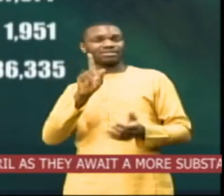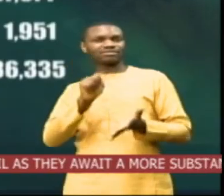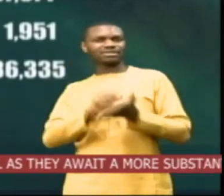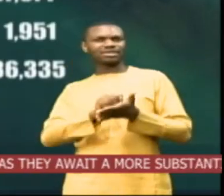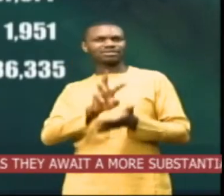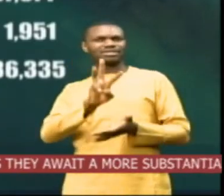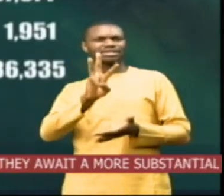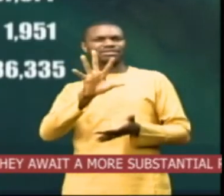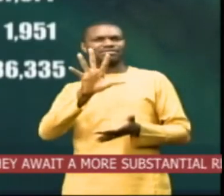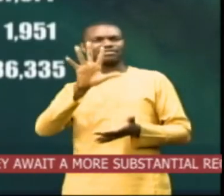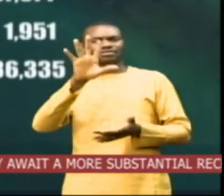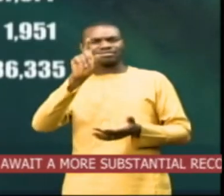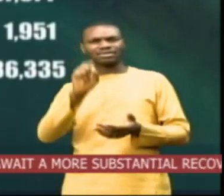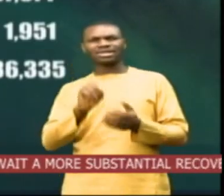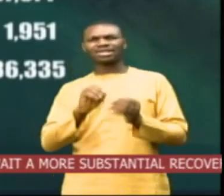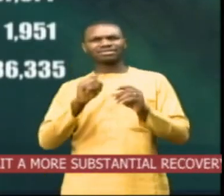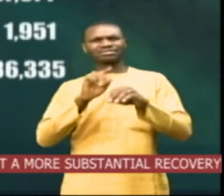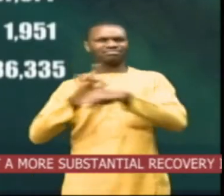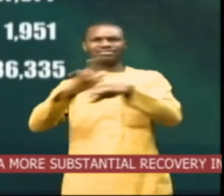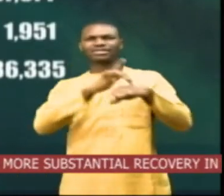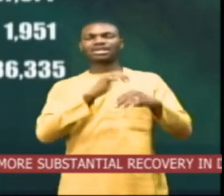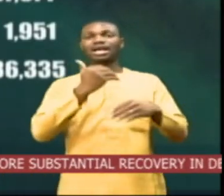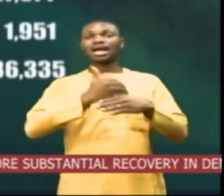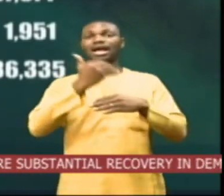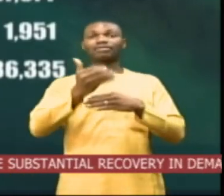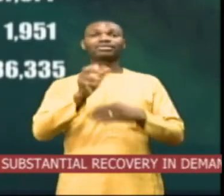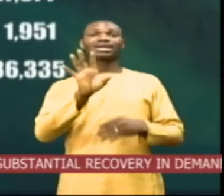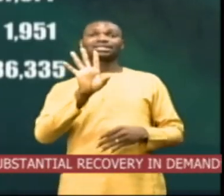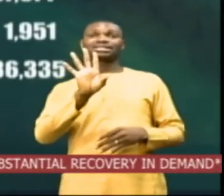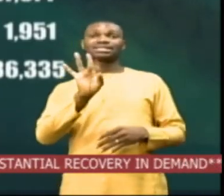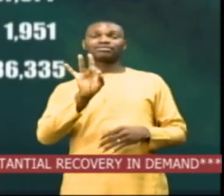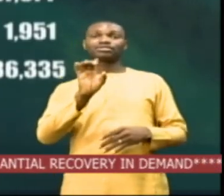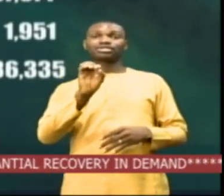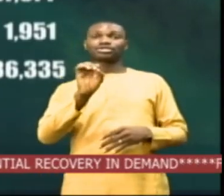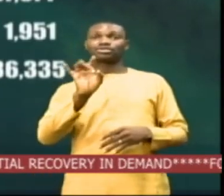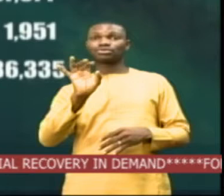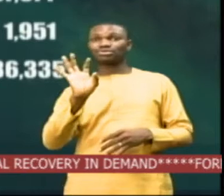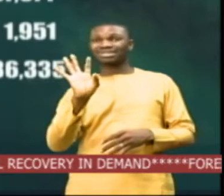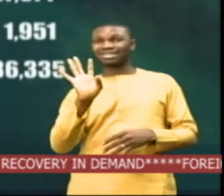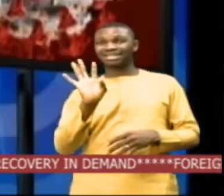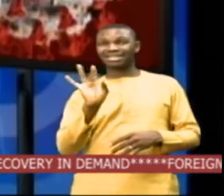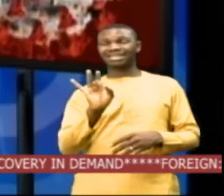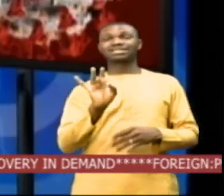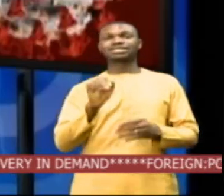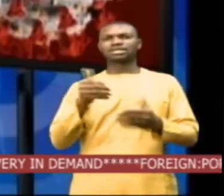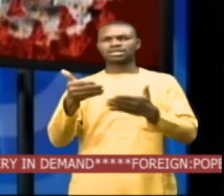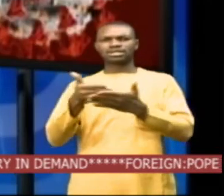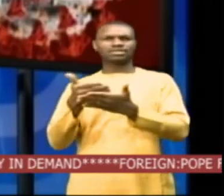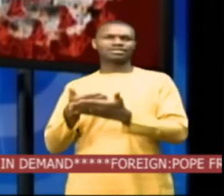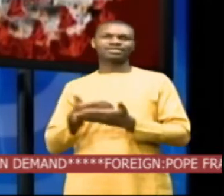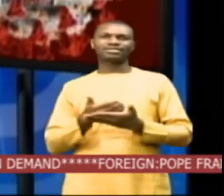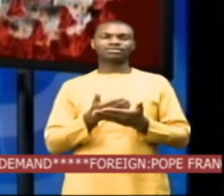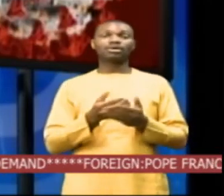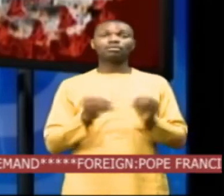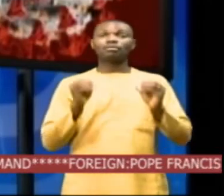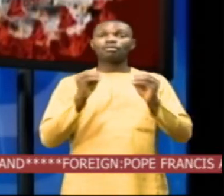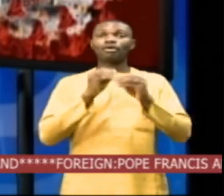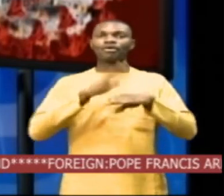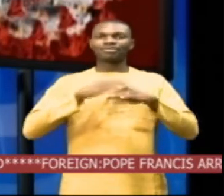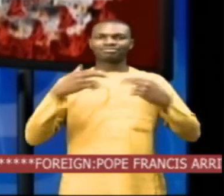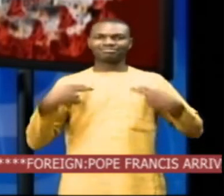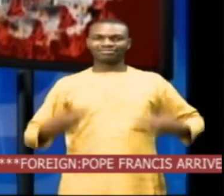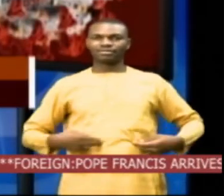157,671 infections after recording 708 new cases Thursday. Still on health, the World Health